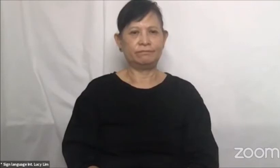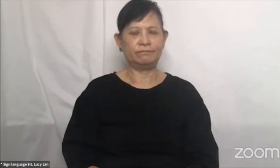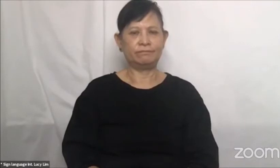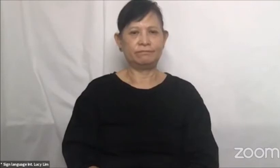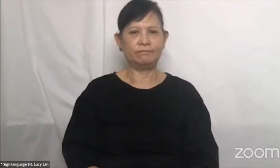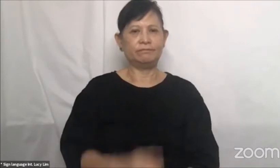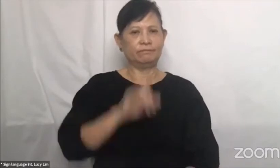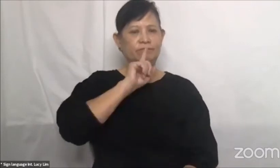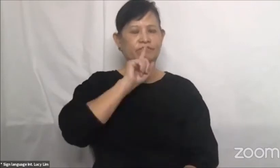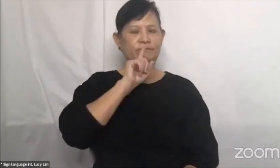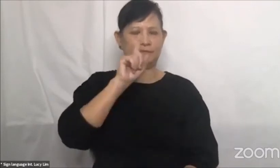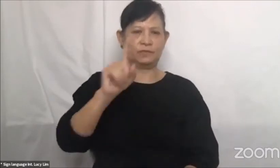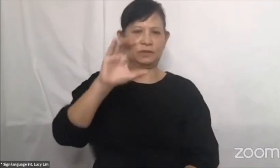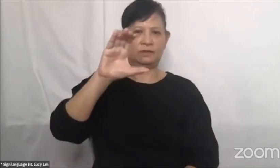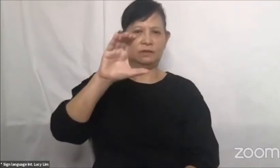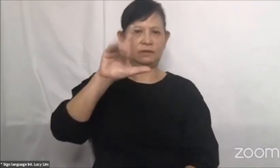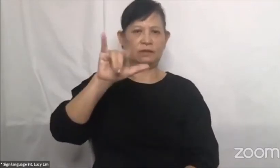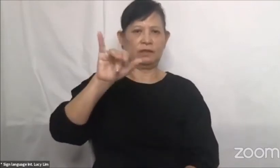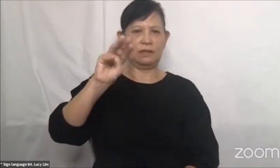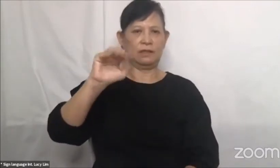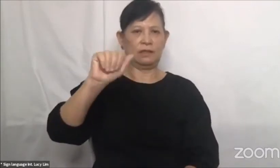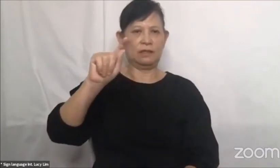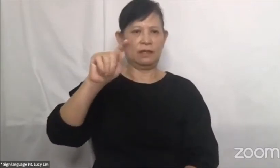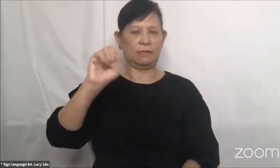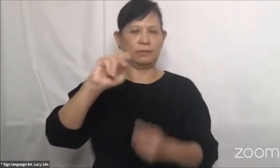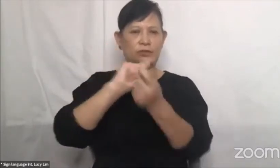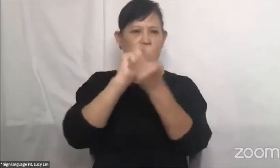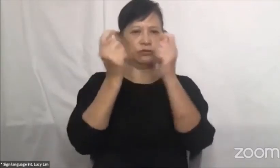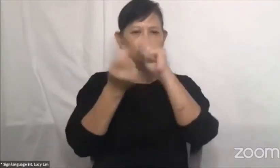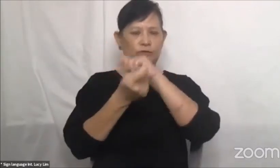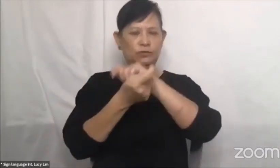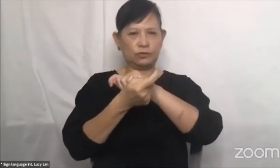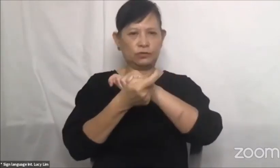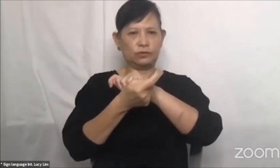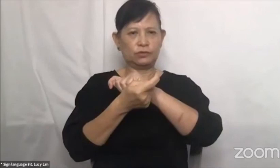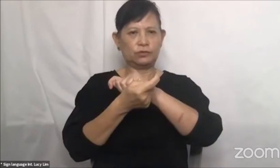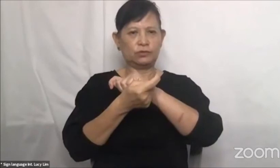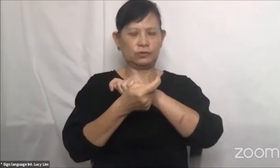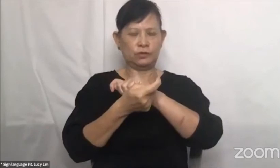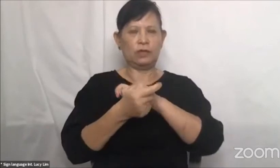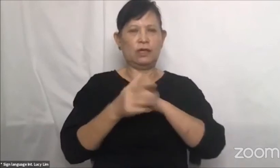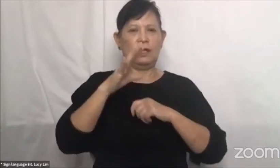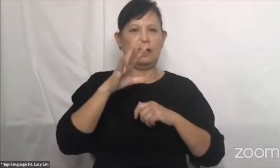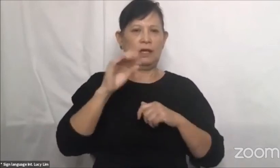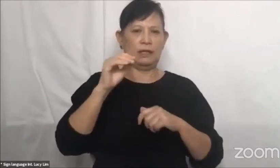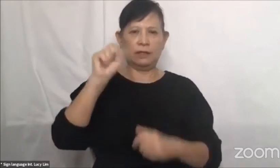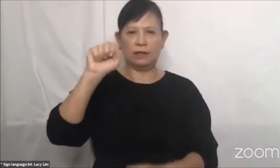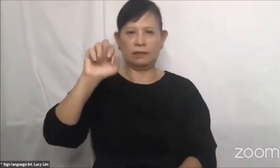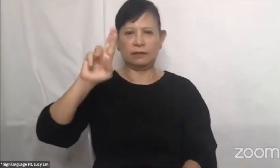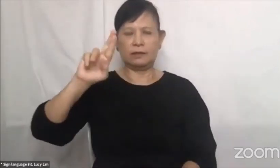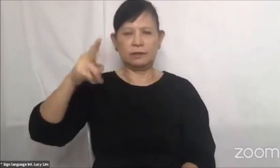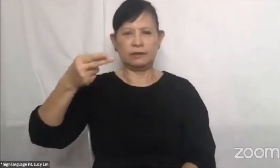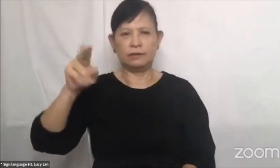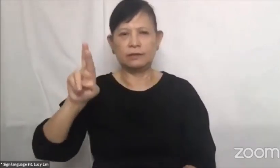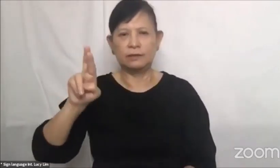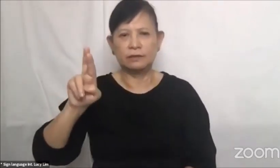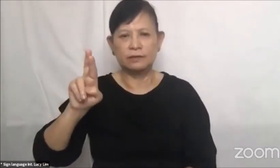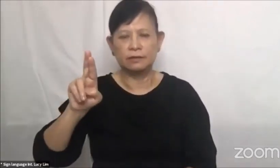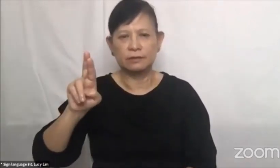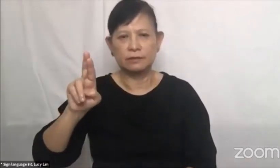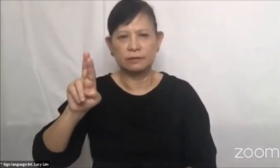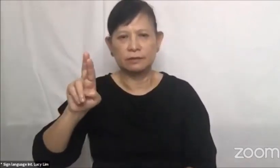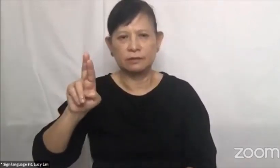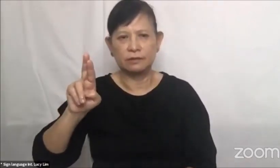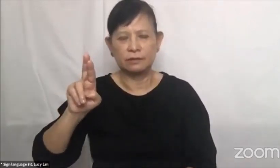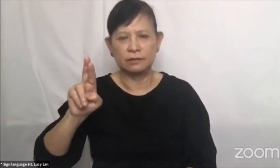Of course, climate action, climate change, and also DRR, disaster risk reduction management, is a big issue